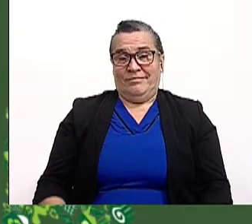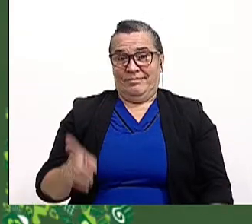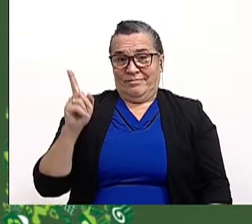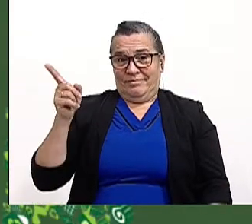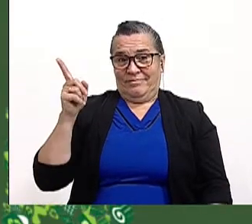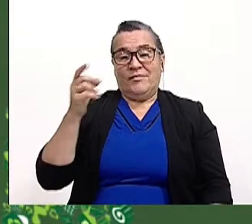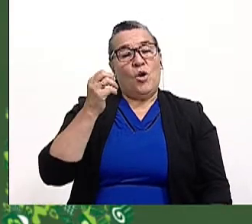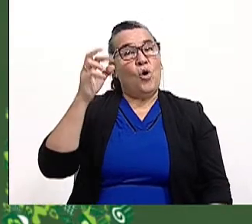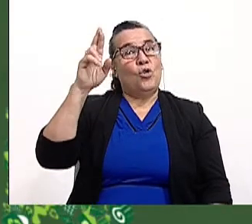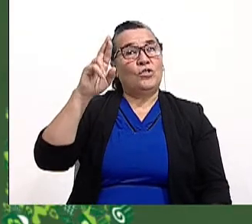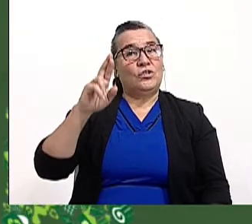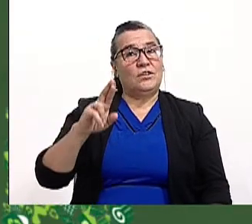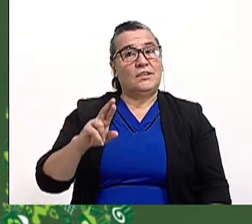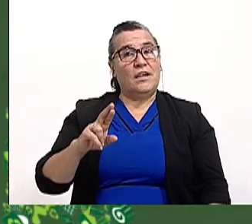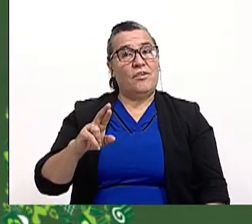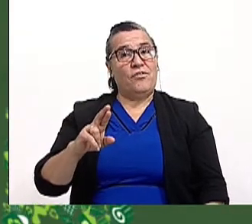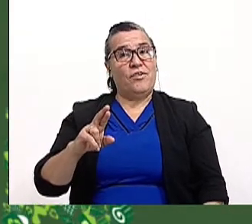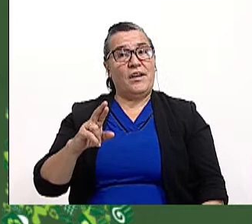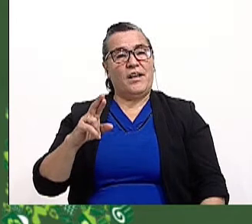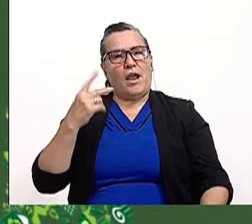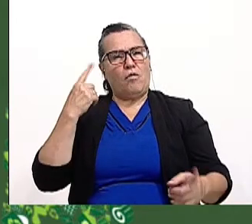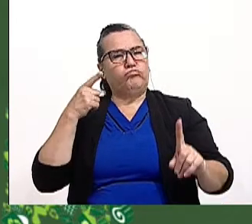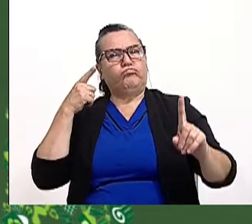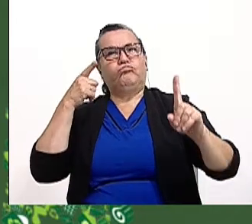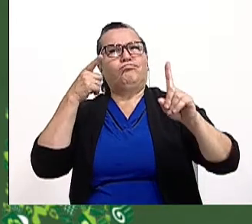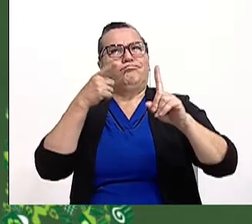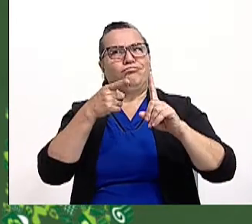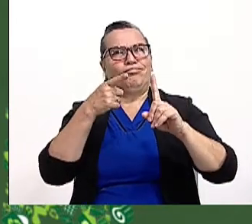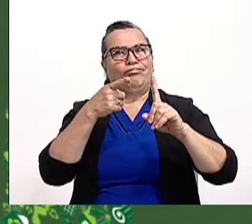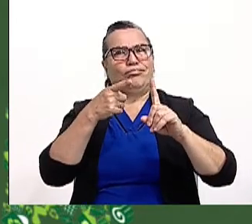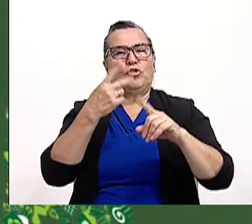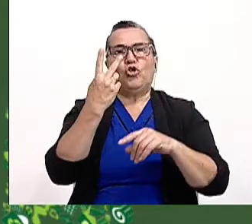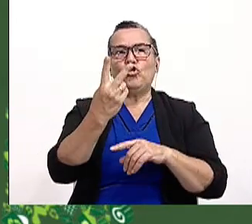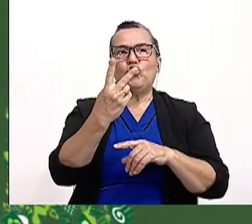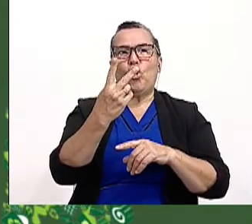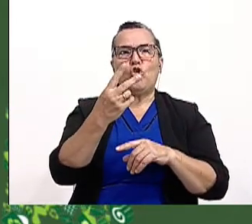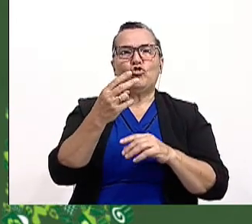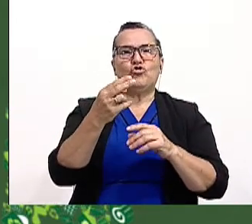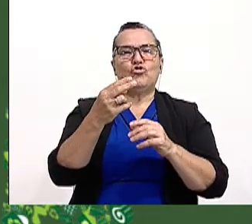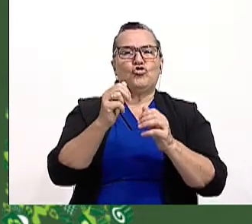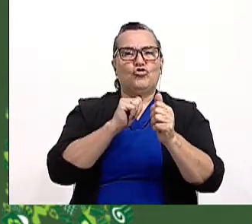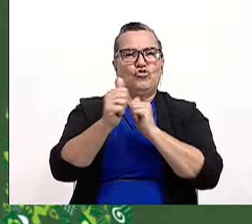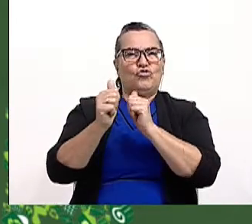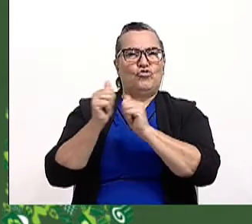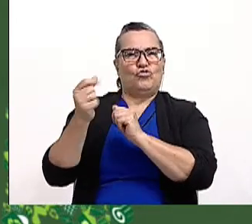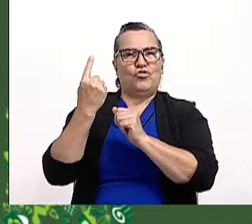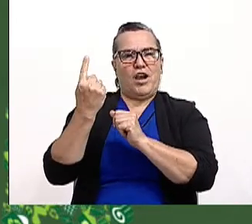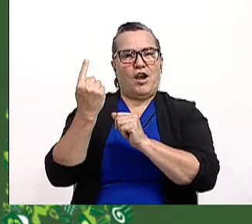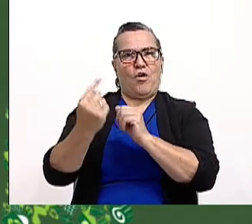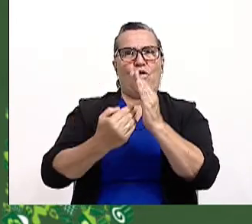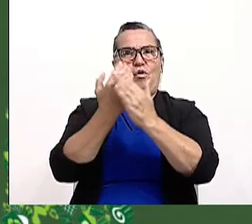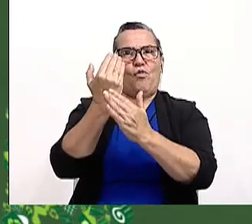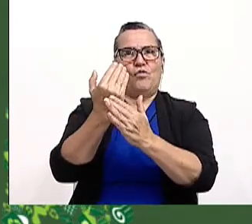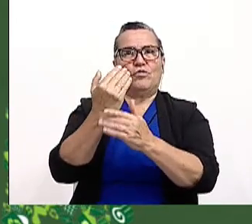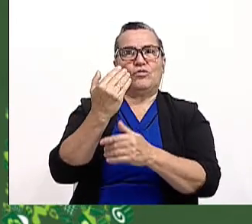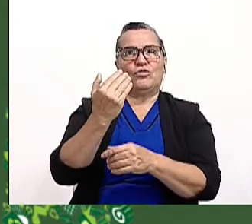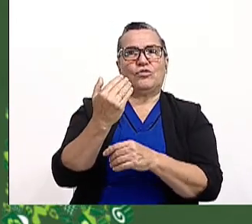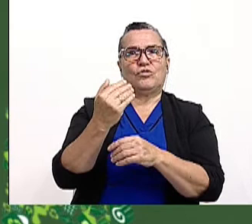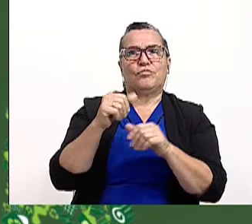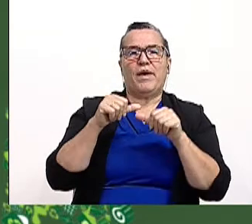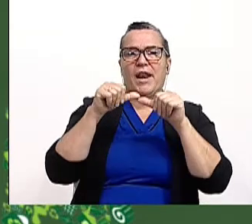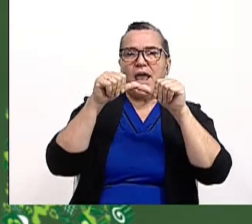Okay, Costa Rica achieves 2 new records in sustainability effort. By Laura Alvarado,